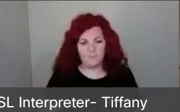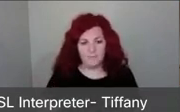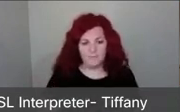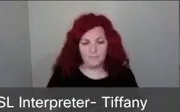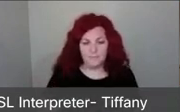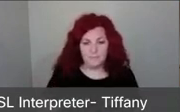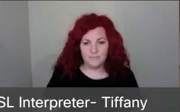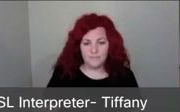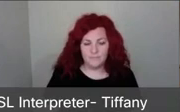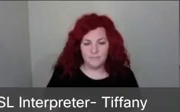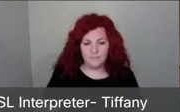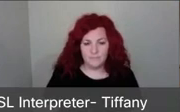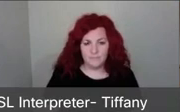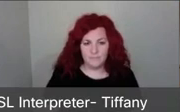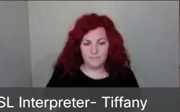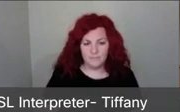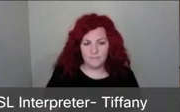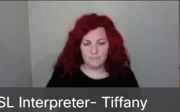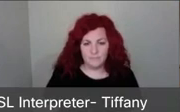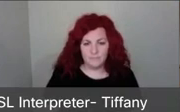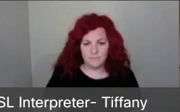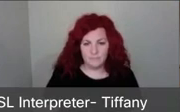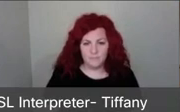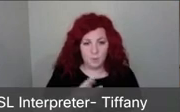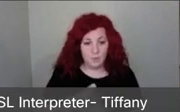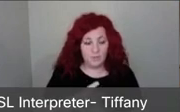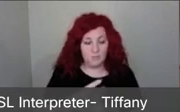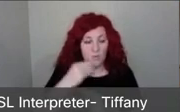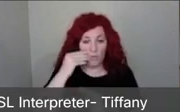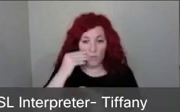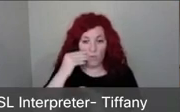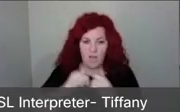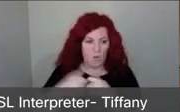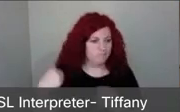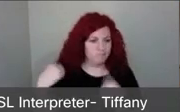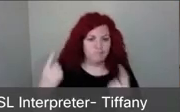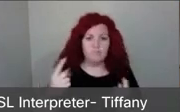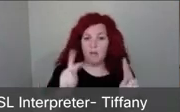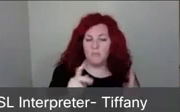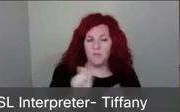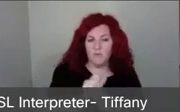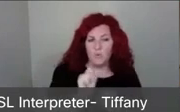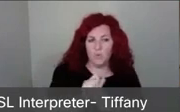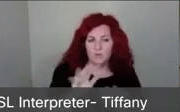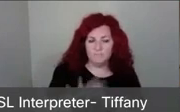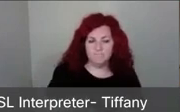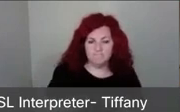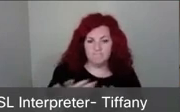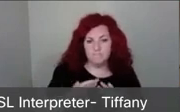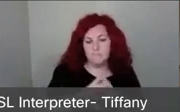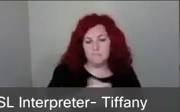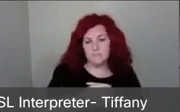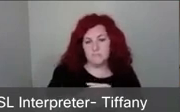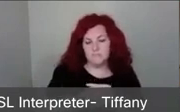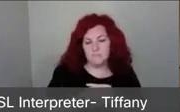To keep our home as it has, and to keep the people that have worked in these homes,